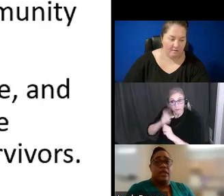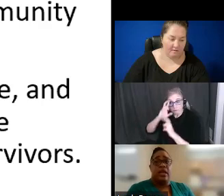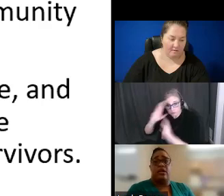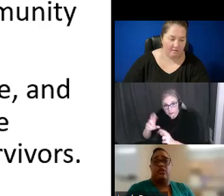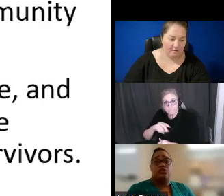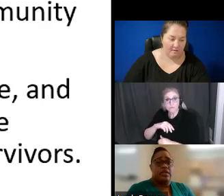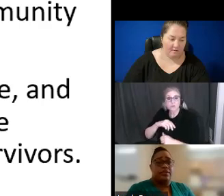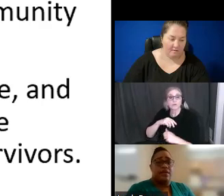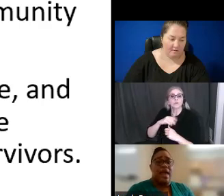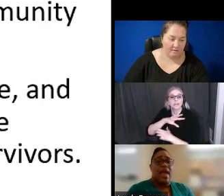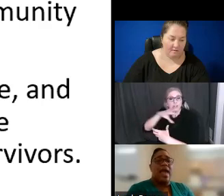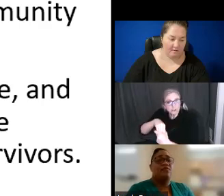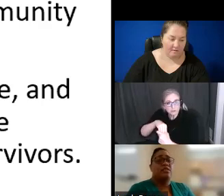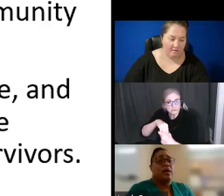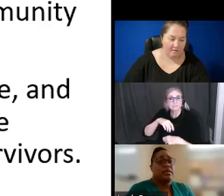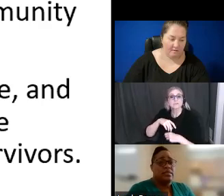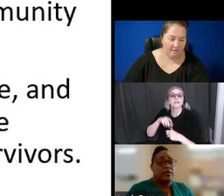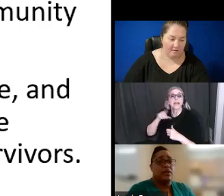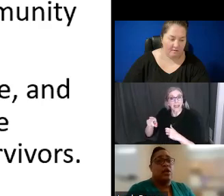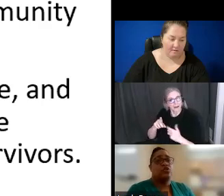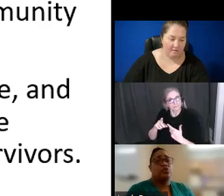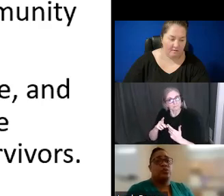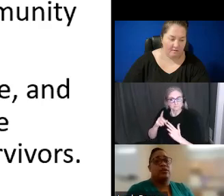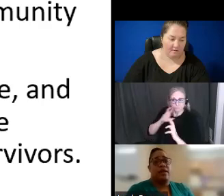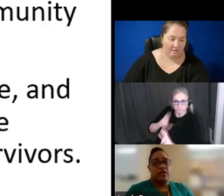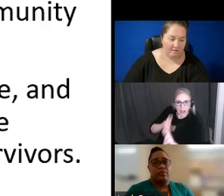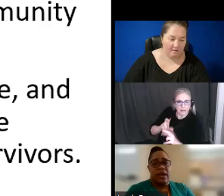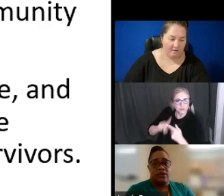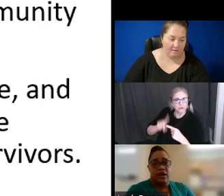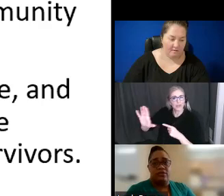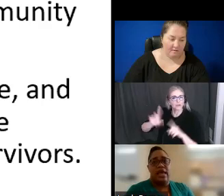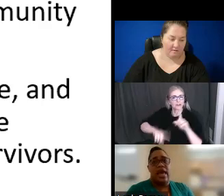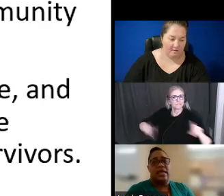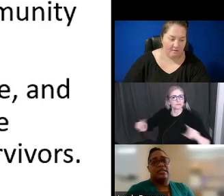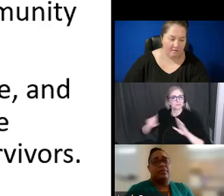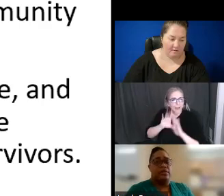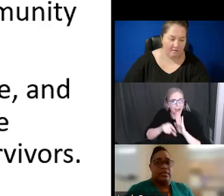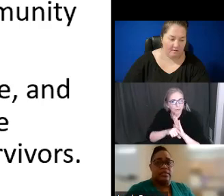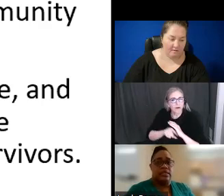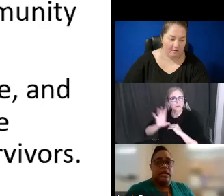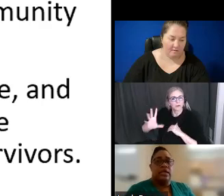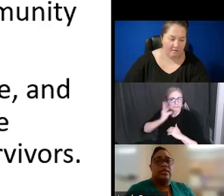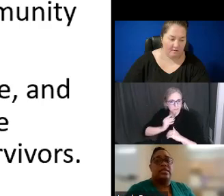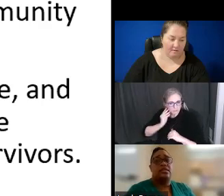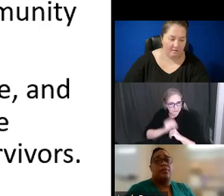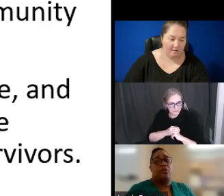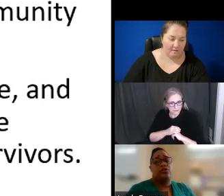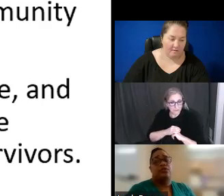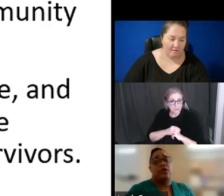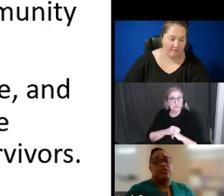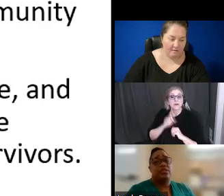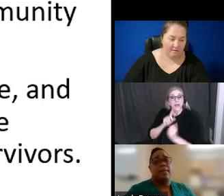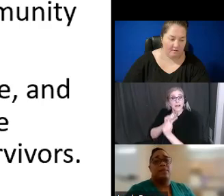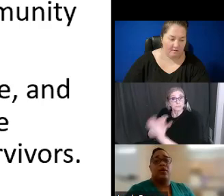respectful, inclusive, and responsive to their diverse backgrounds and experiences. This